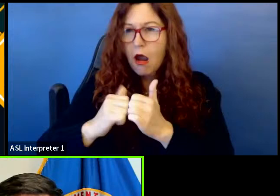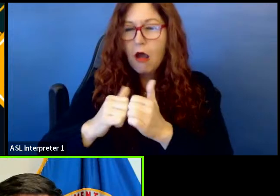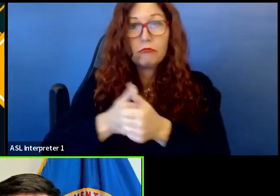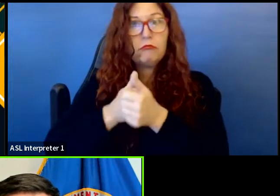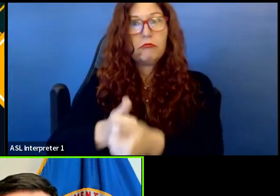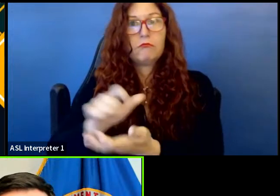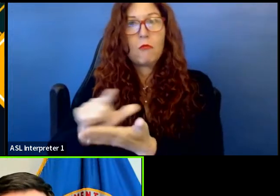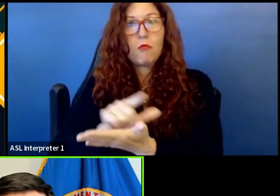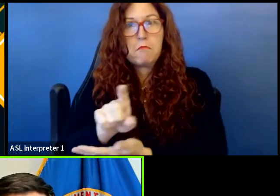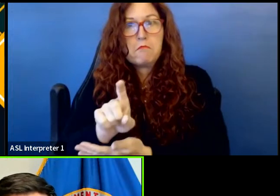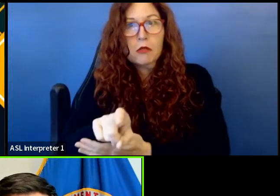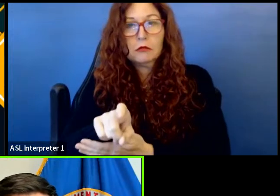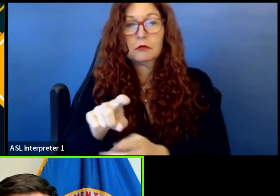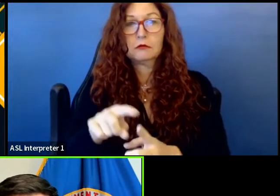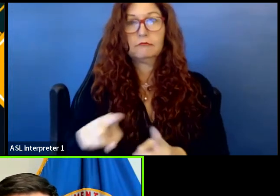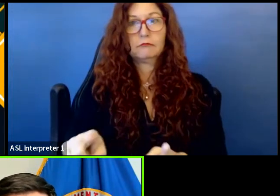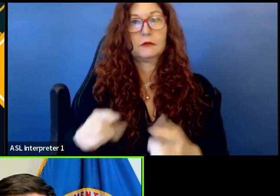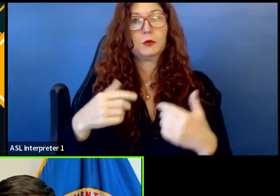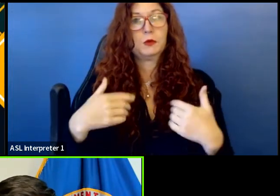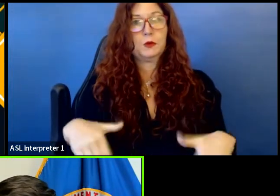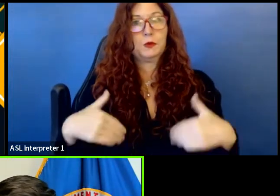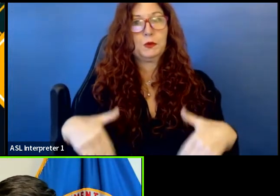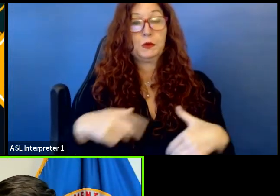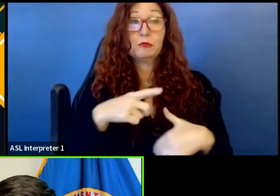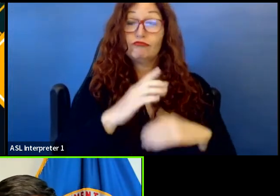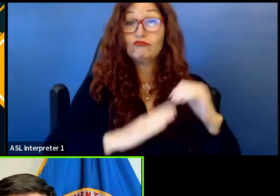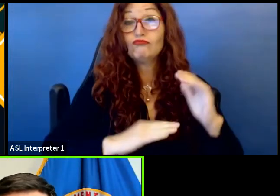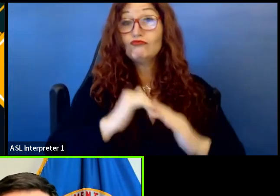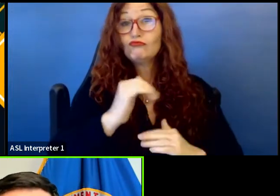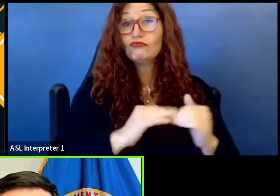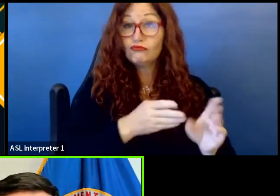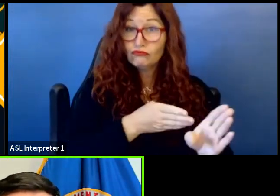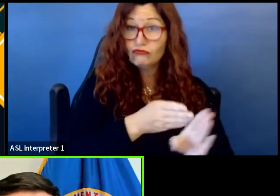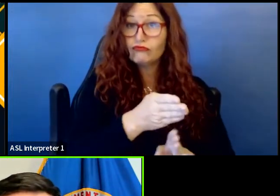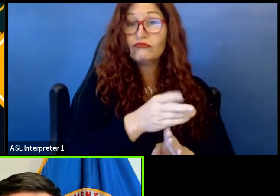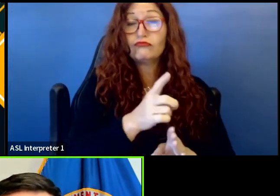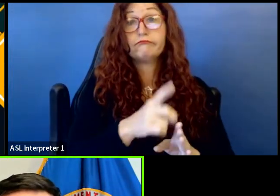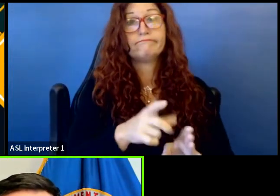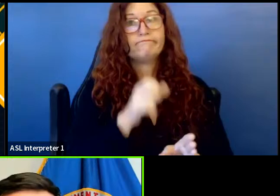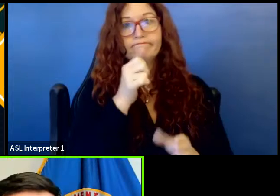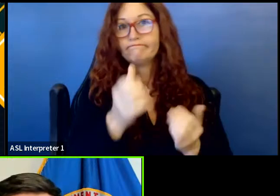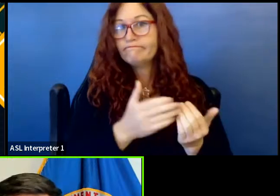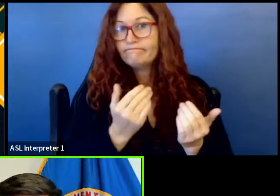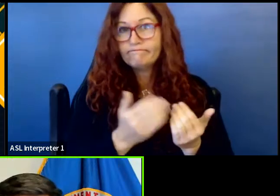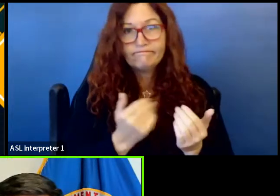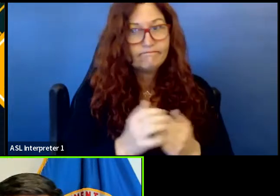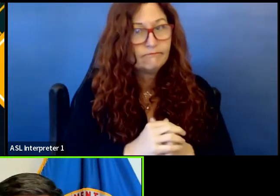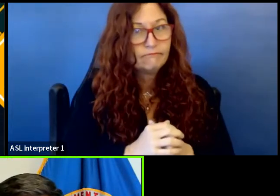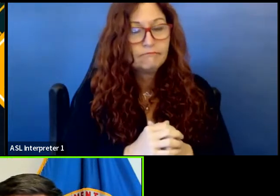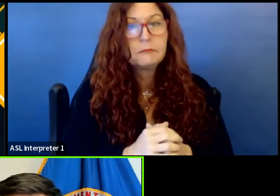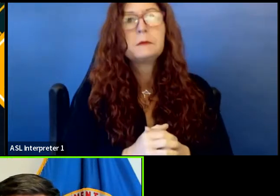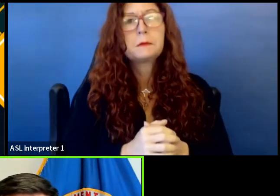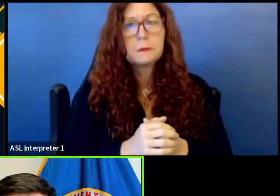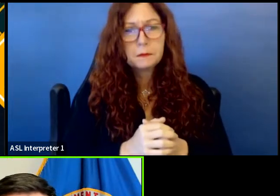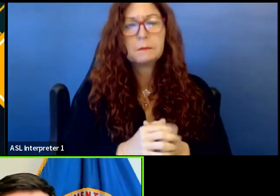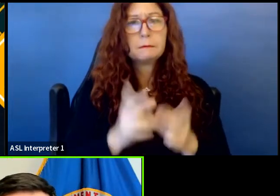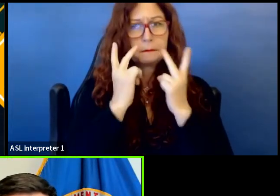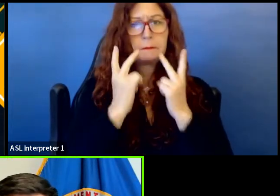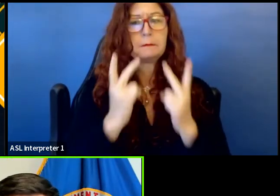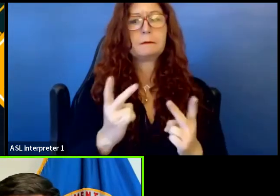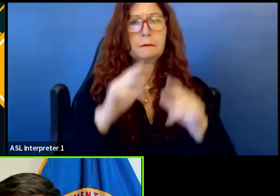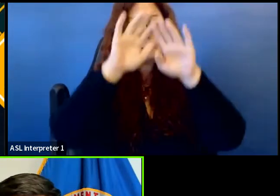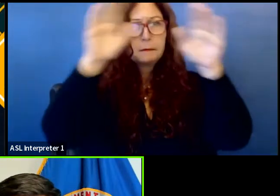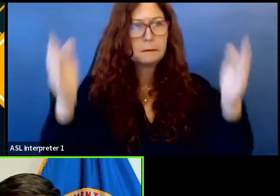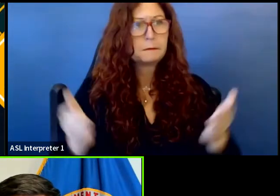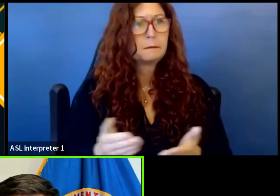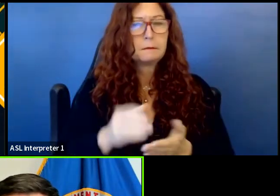conditions i have experienced it in both the educational side and the enforcement side of laws relating to the construction industry such